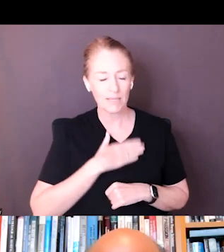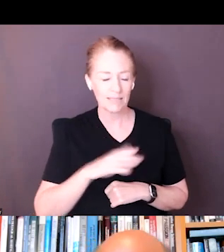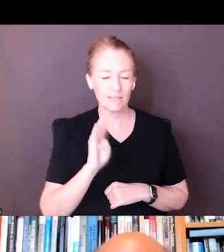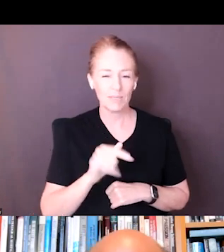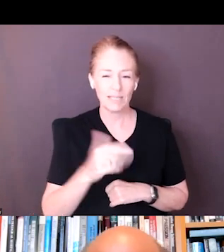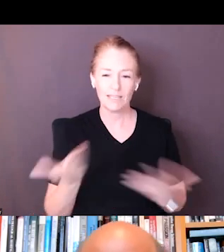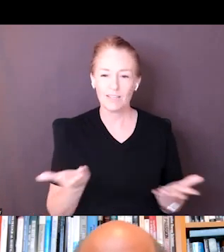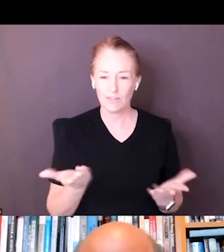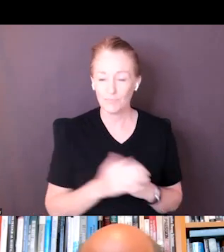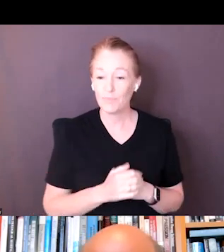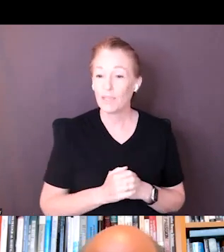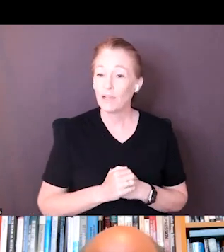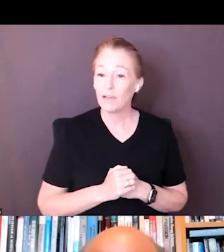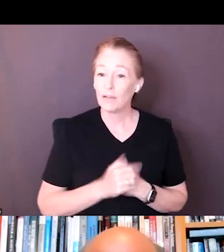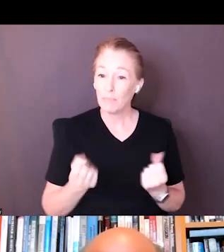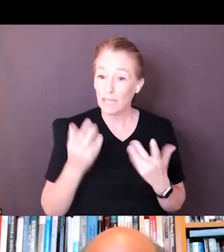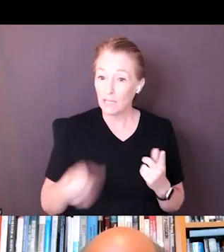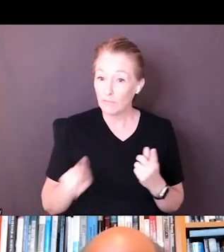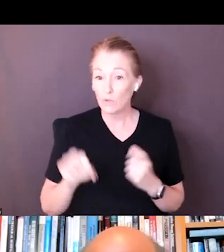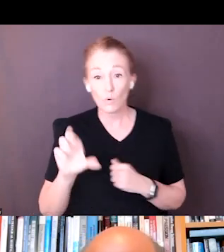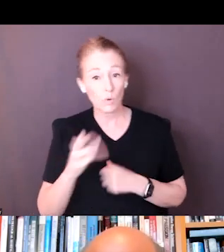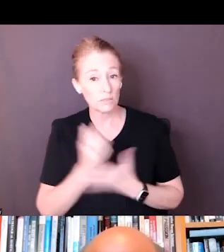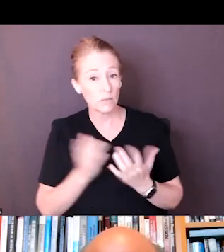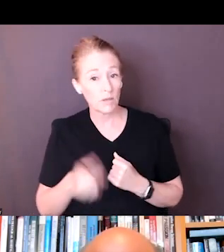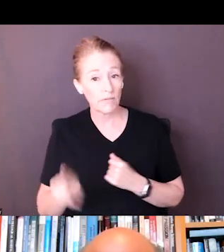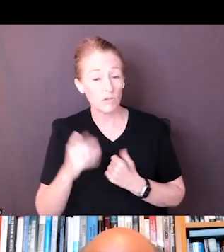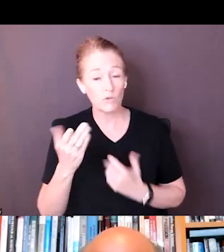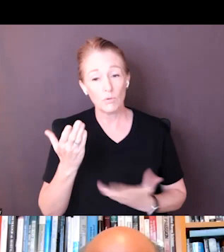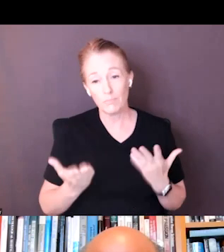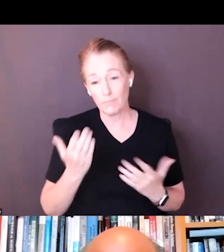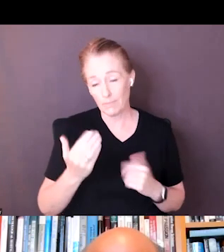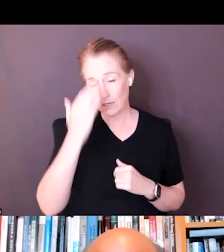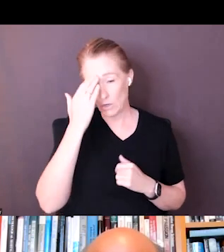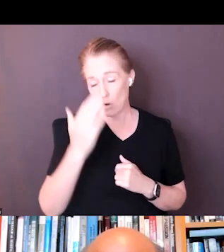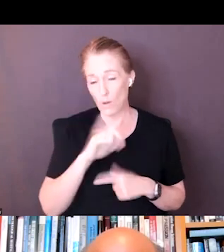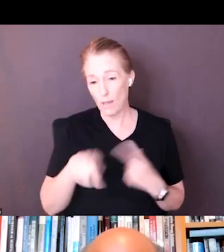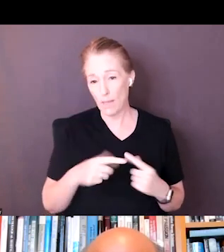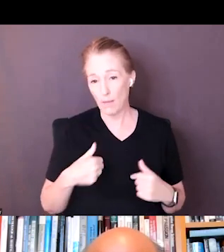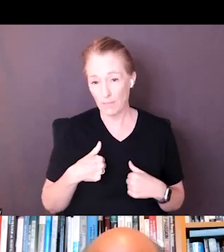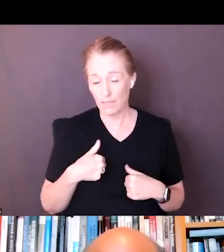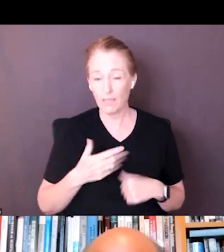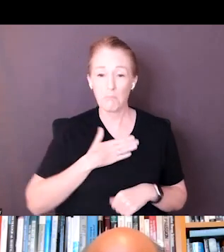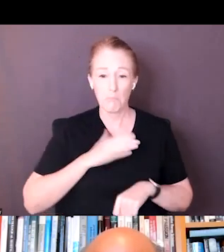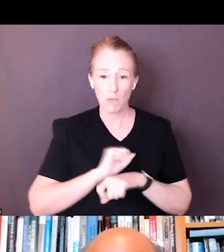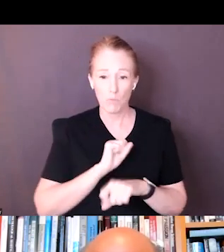you, or some of you anyway, may know a little bit about me and my work, and